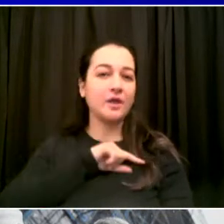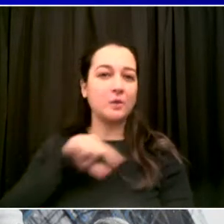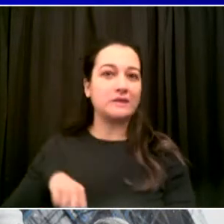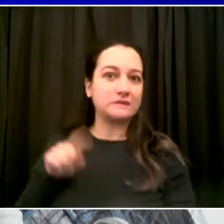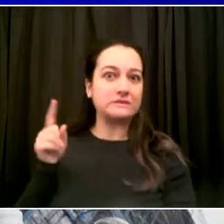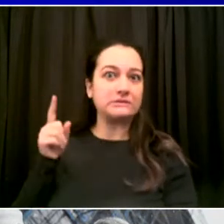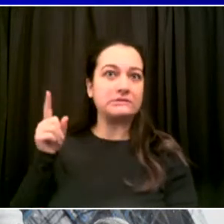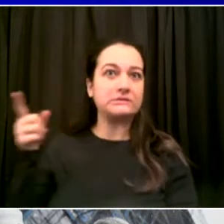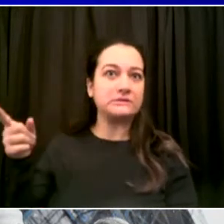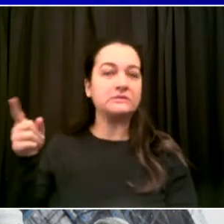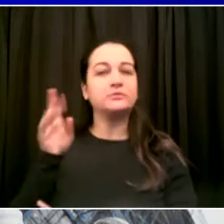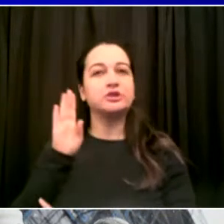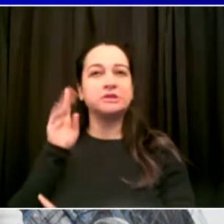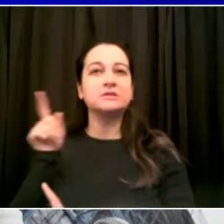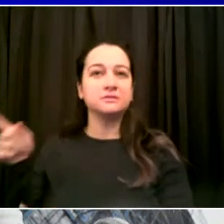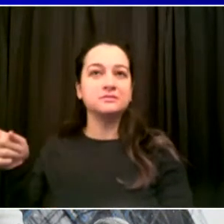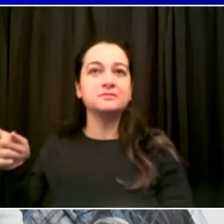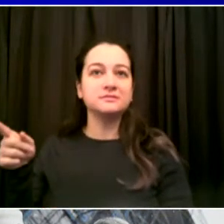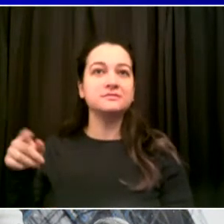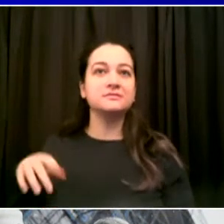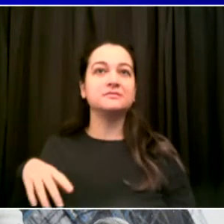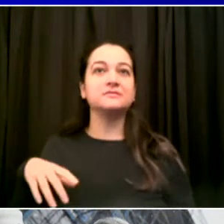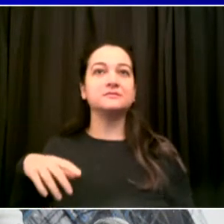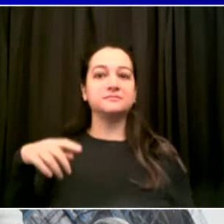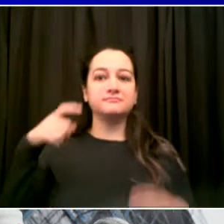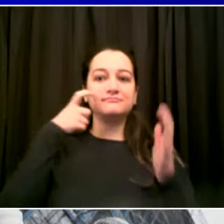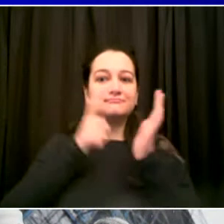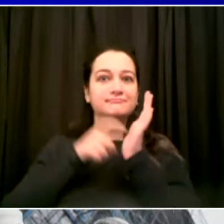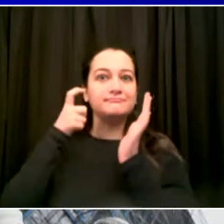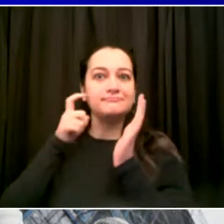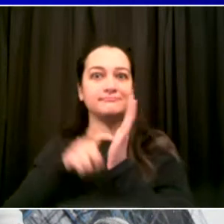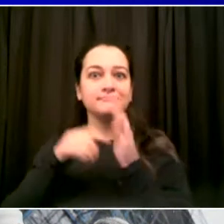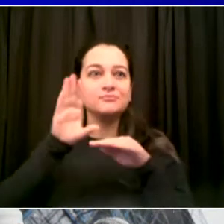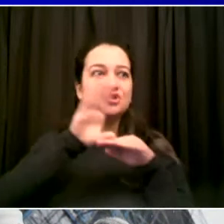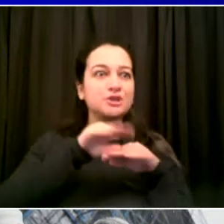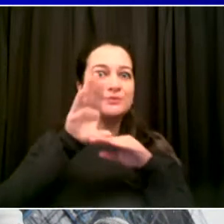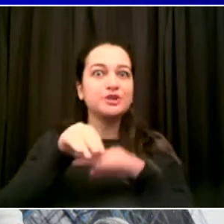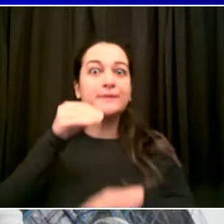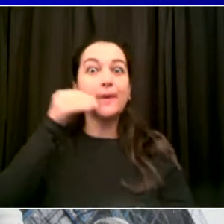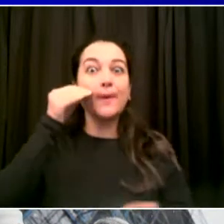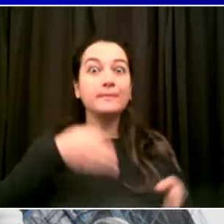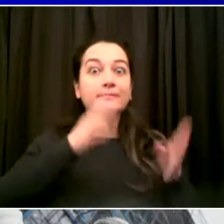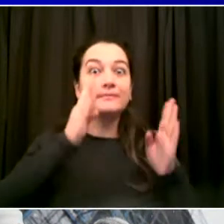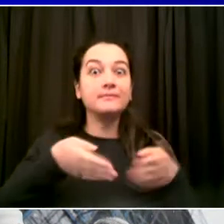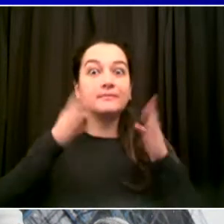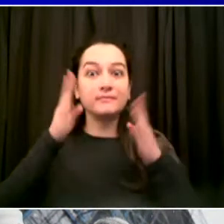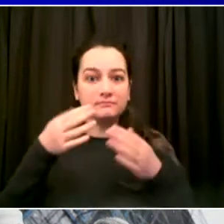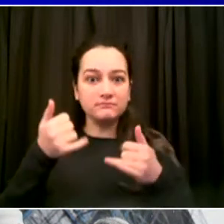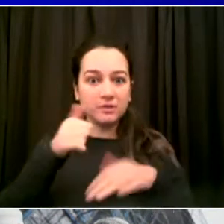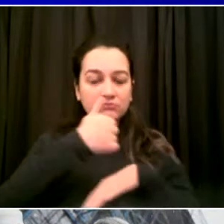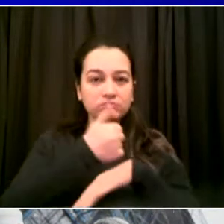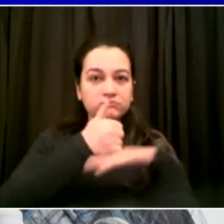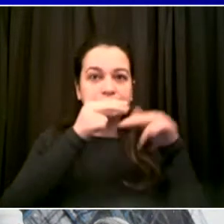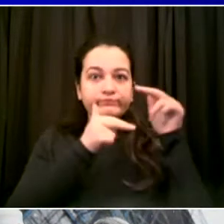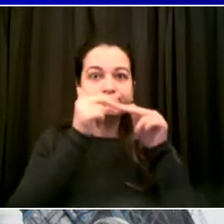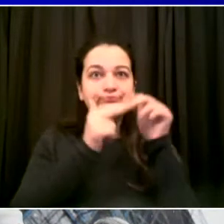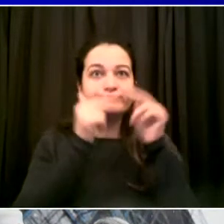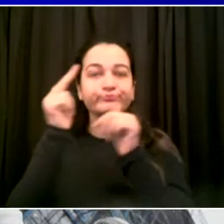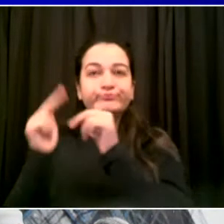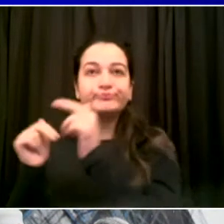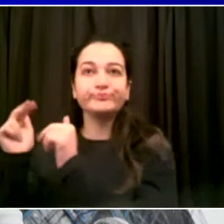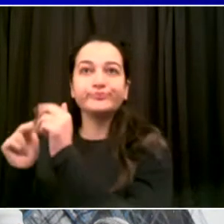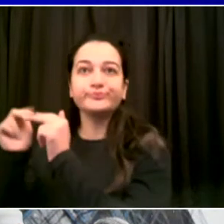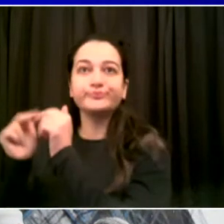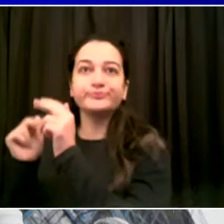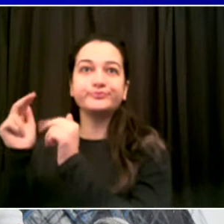Rockaways, an exciting new development, new on Beach 21st Street. Hundreds of